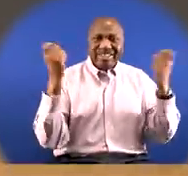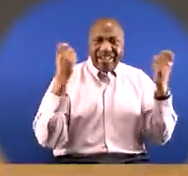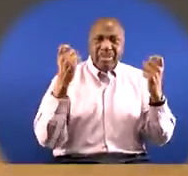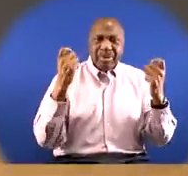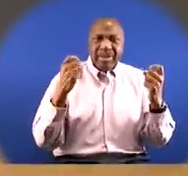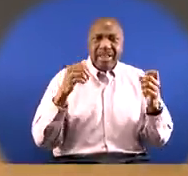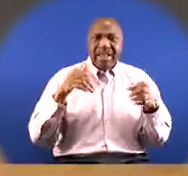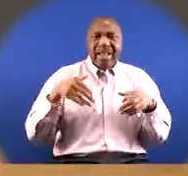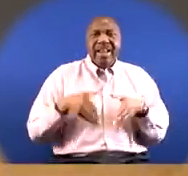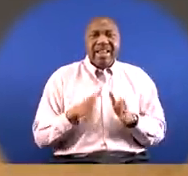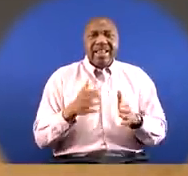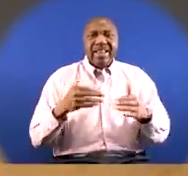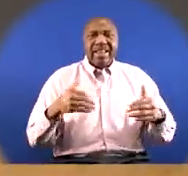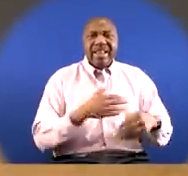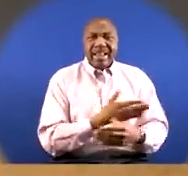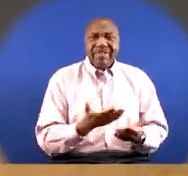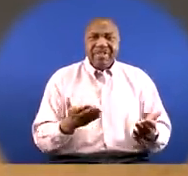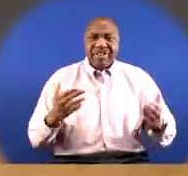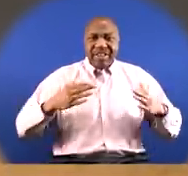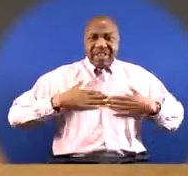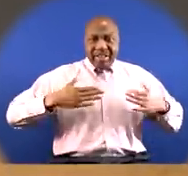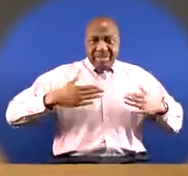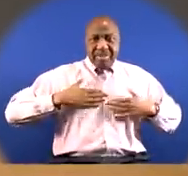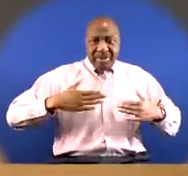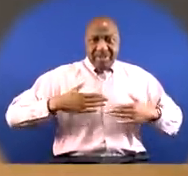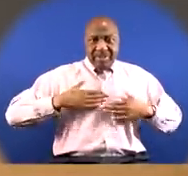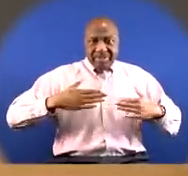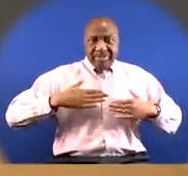let everything that hath breath